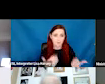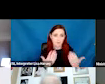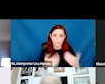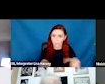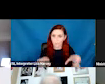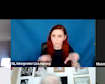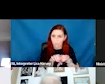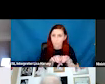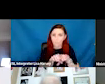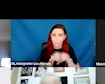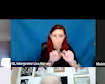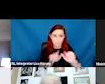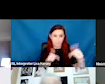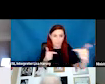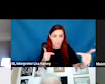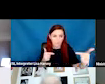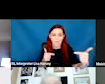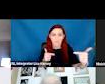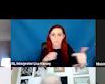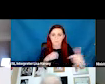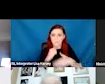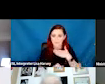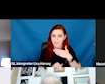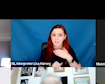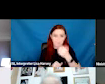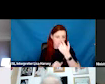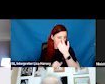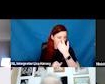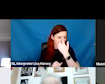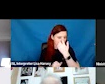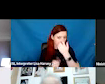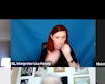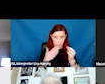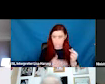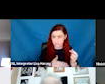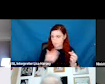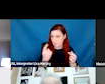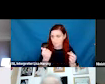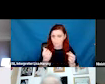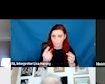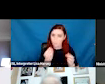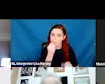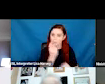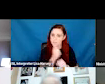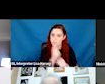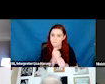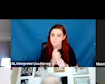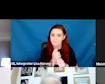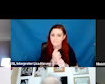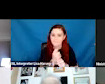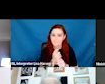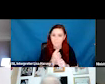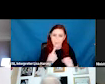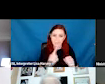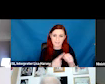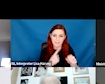this webinar today. We're just about to move into lunchtime. So again,